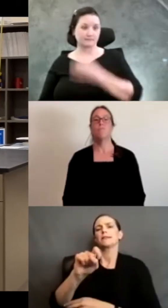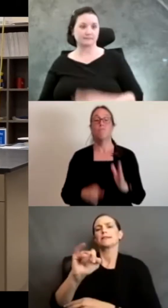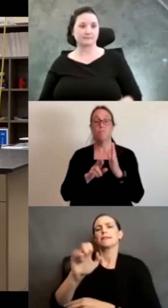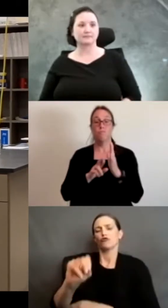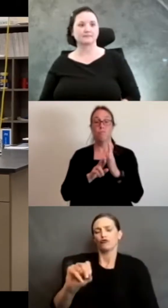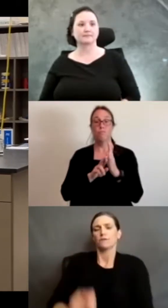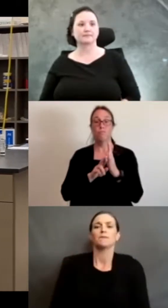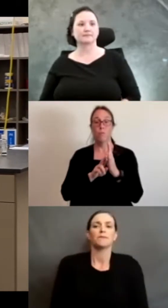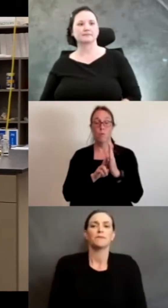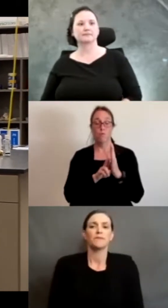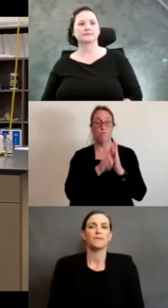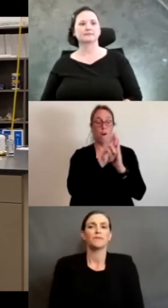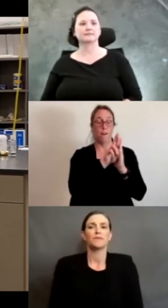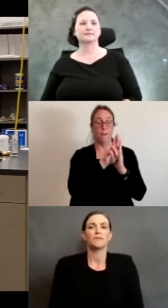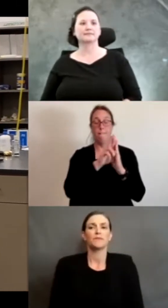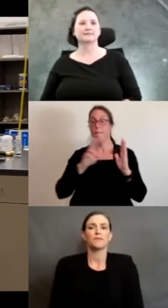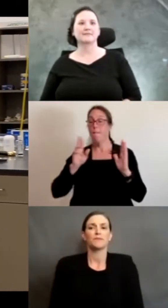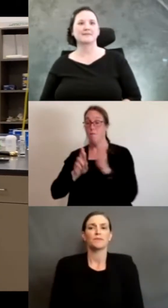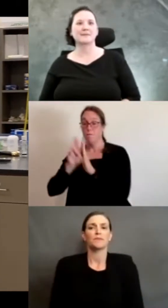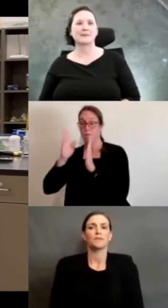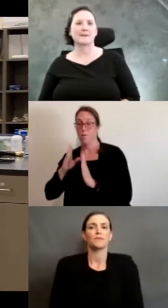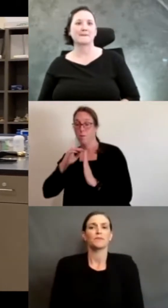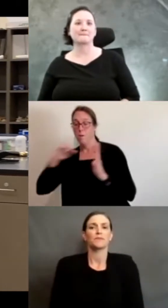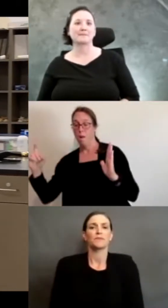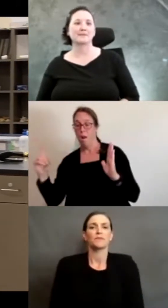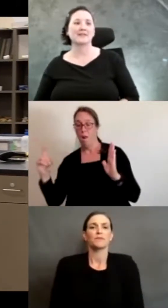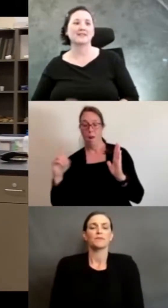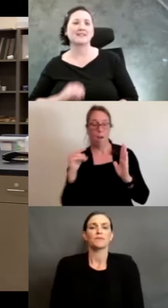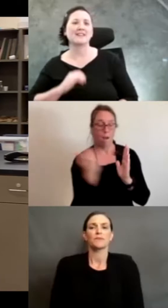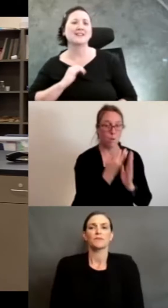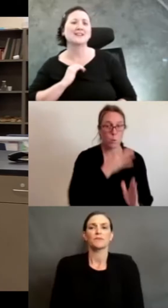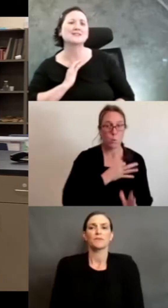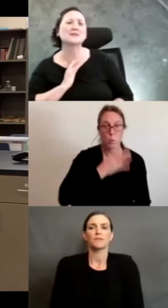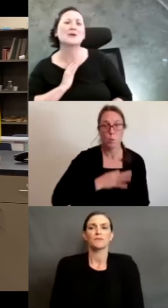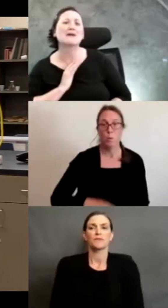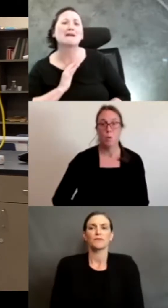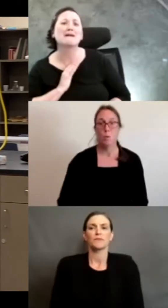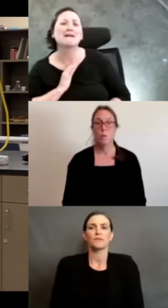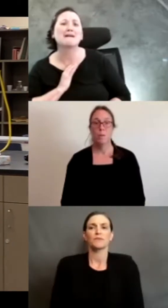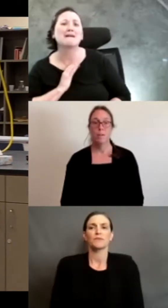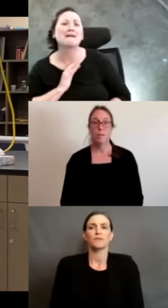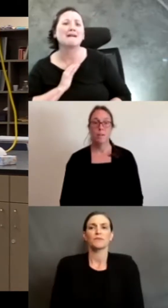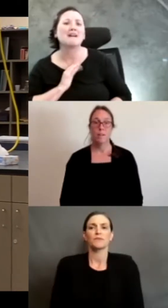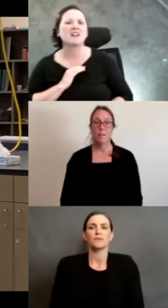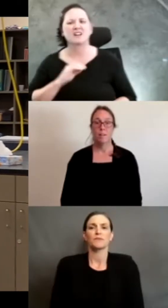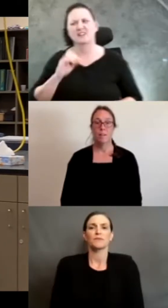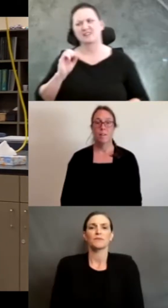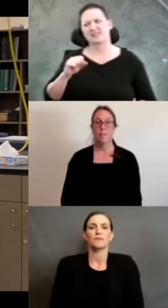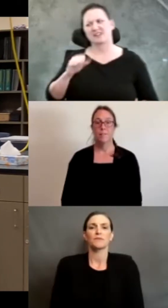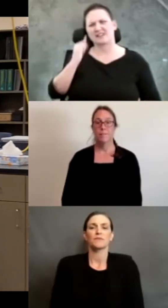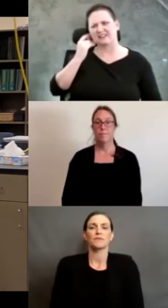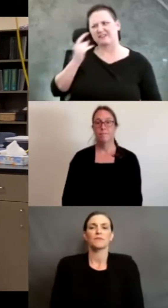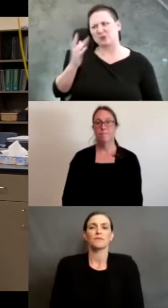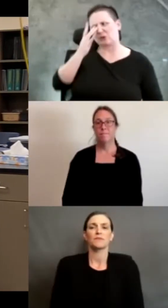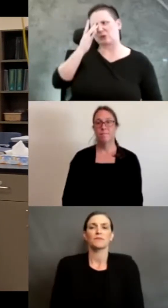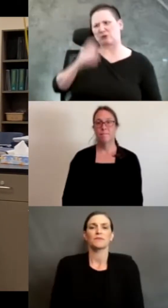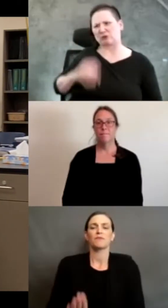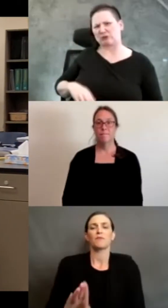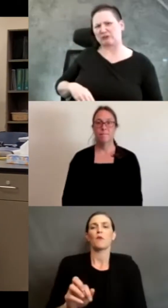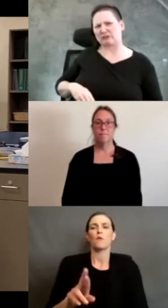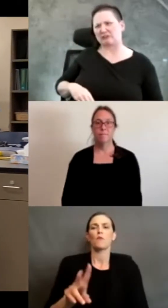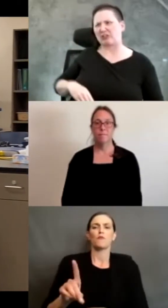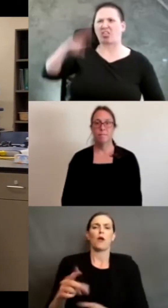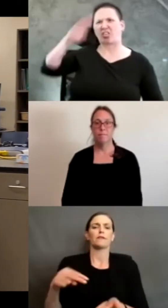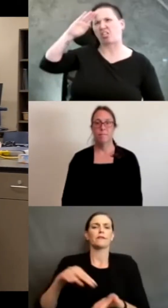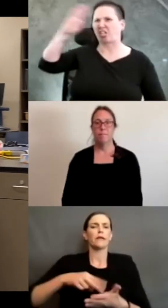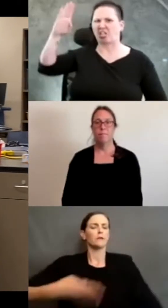rocket. That's so cool. Yeah, if you're a brainiac. Brad stands and salutes. Reporting for boredom.